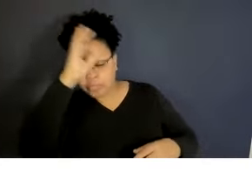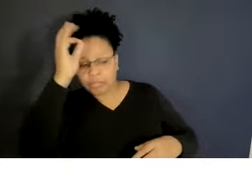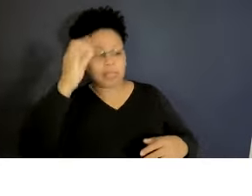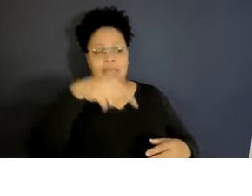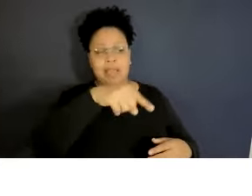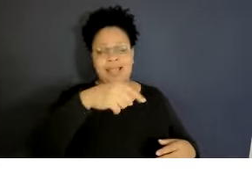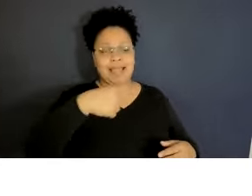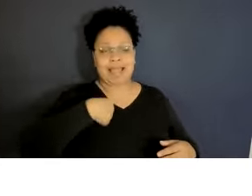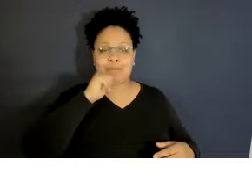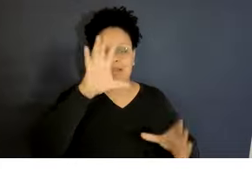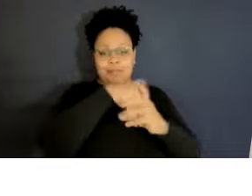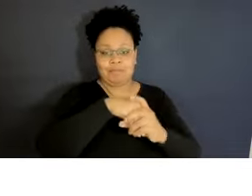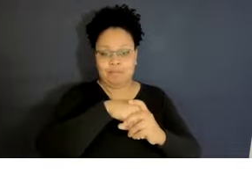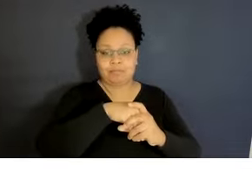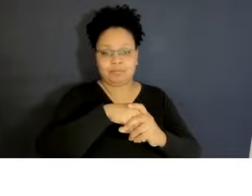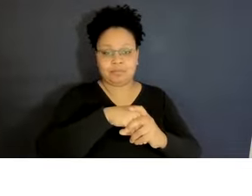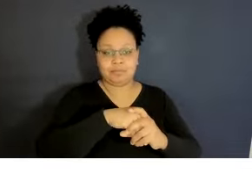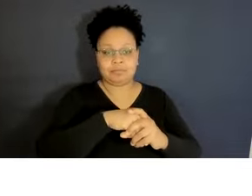honest.